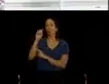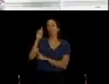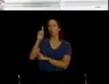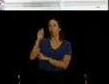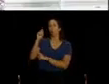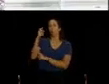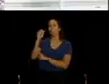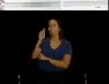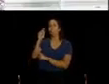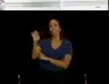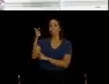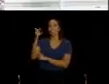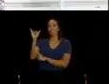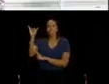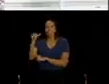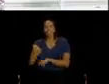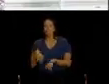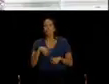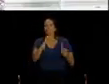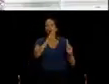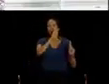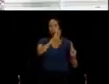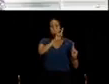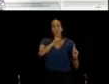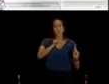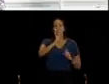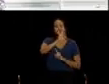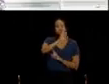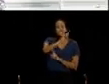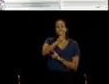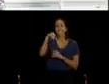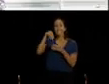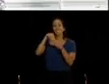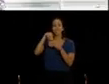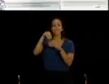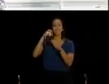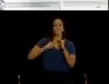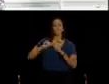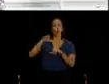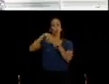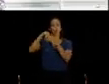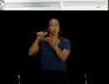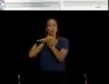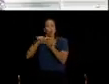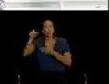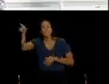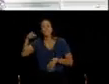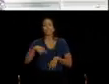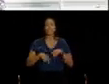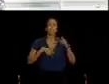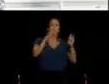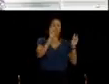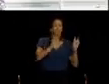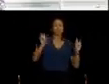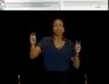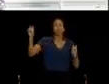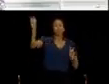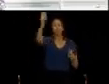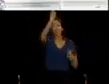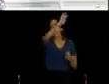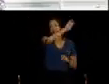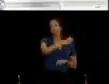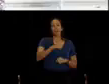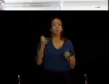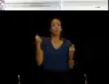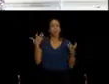ended up on BuzzFeed's morning show in New York City. I mean, it really changed my life, and it made me realize that people actually